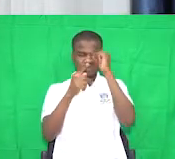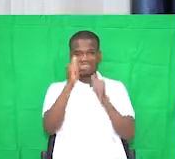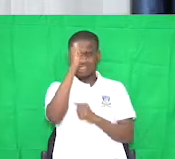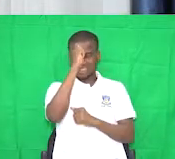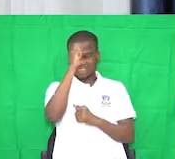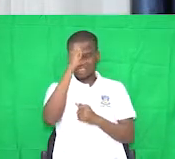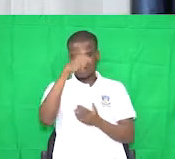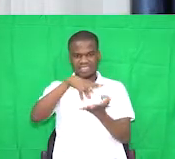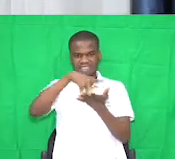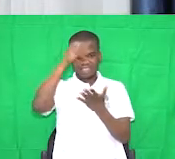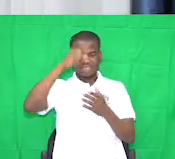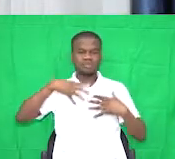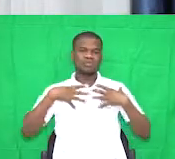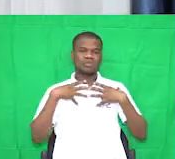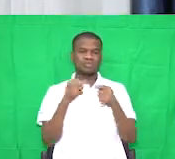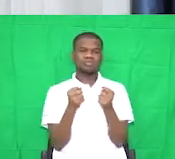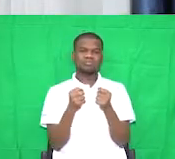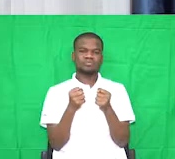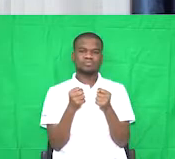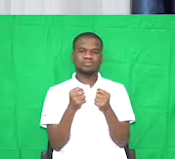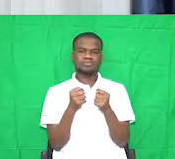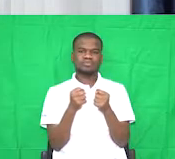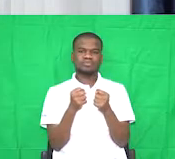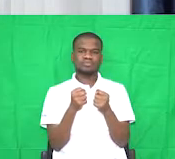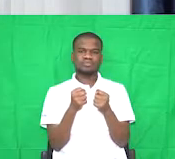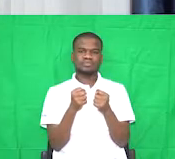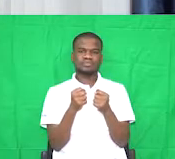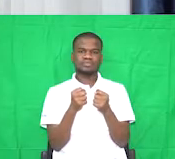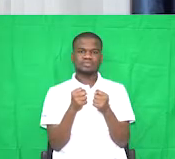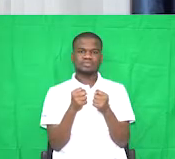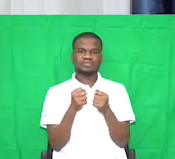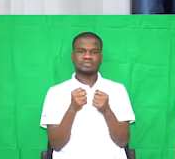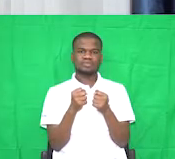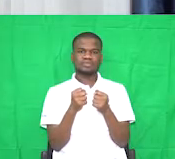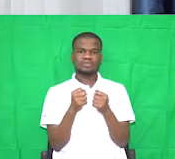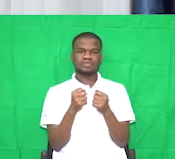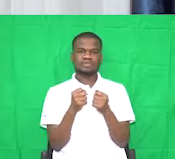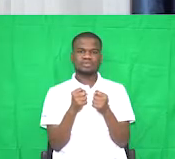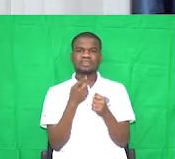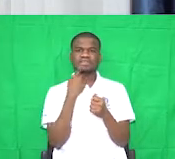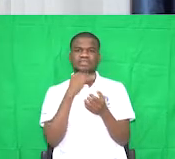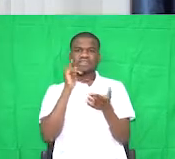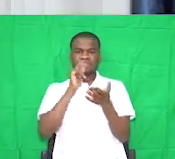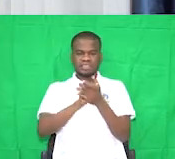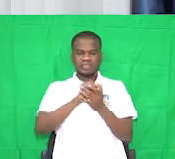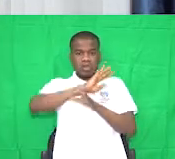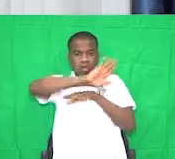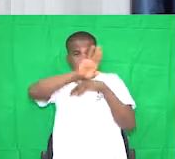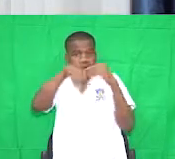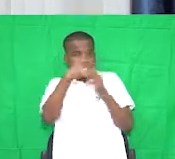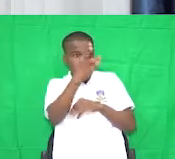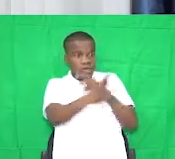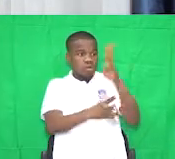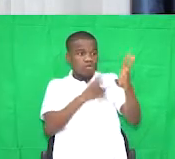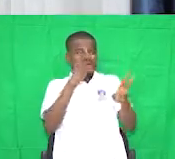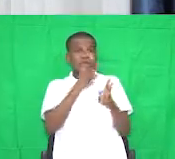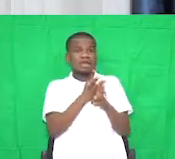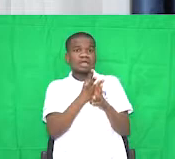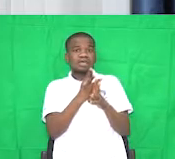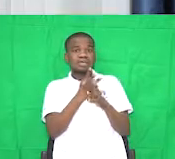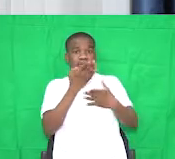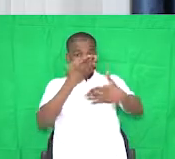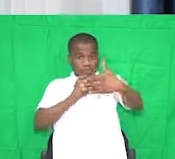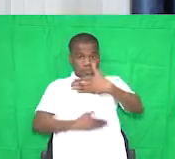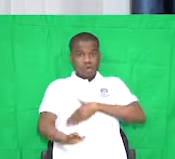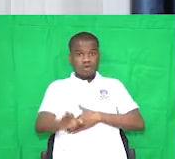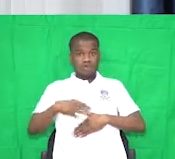that godliness is a means of gain. And he says that we came into this world with nothing and we will go out of the world with